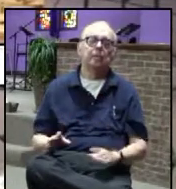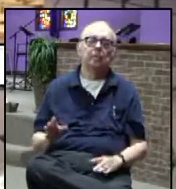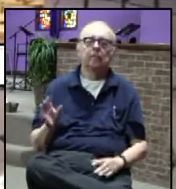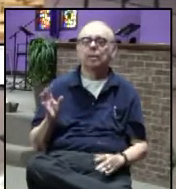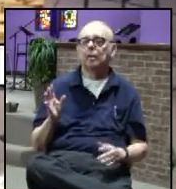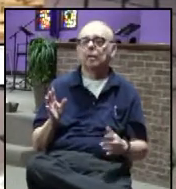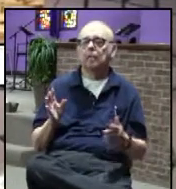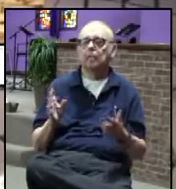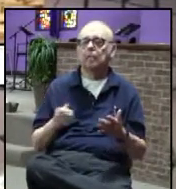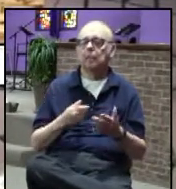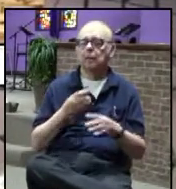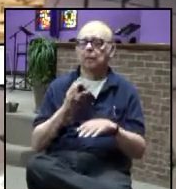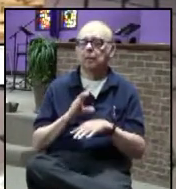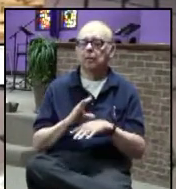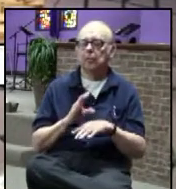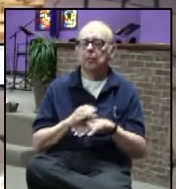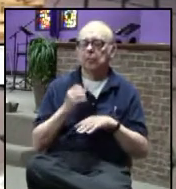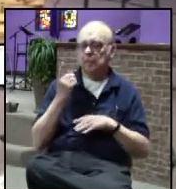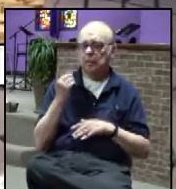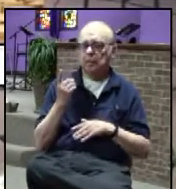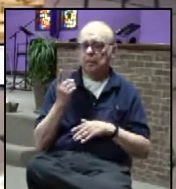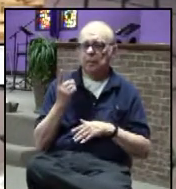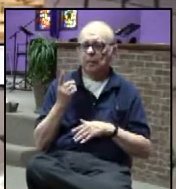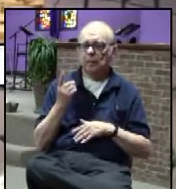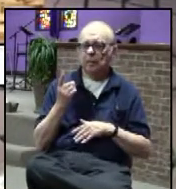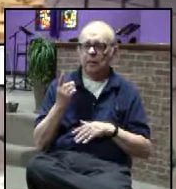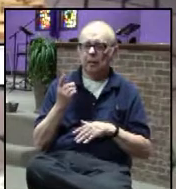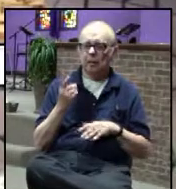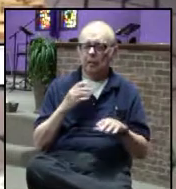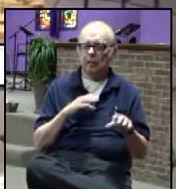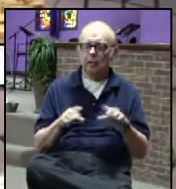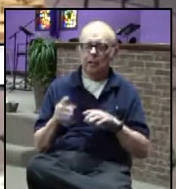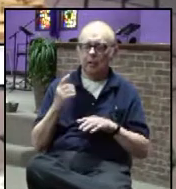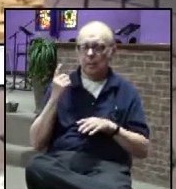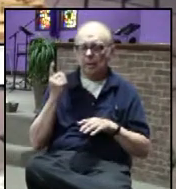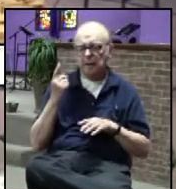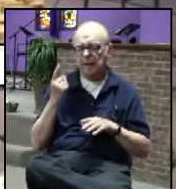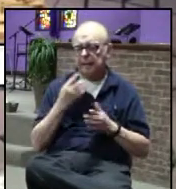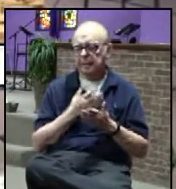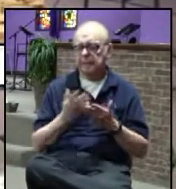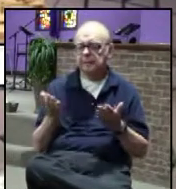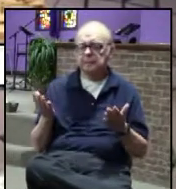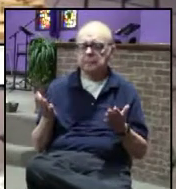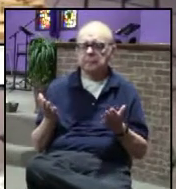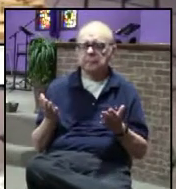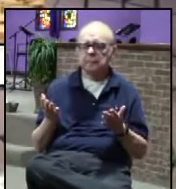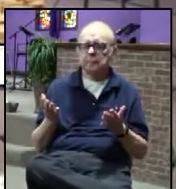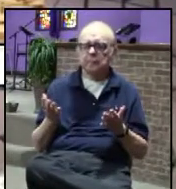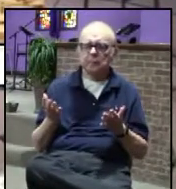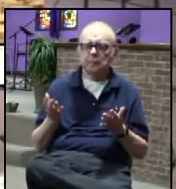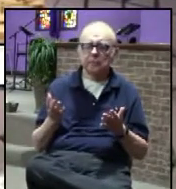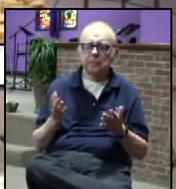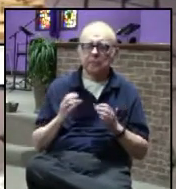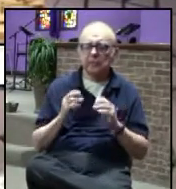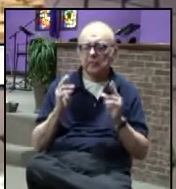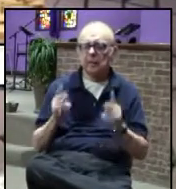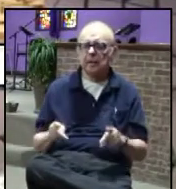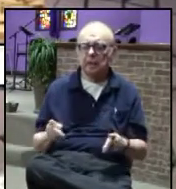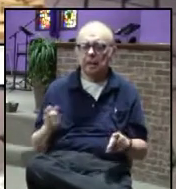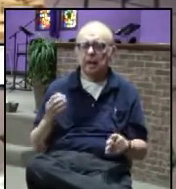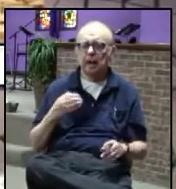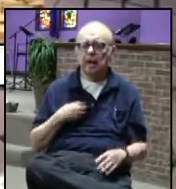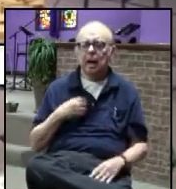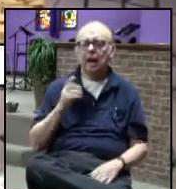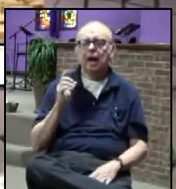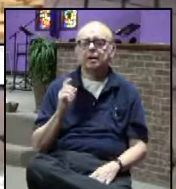Once the church understood and they ditched this mind stuff, no one ever had a